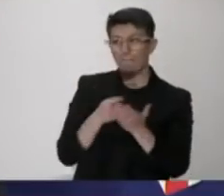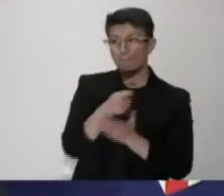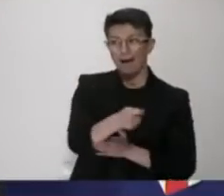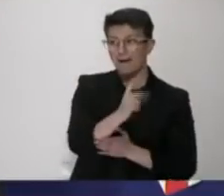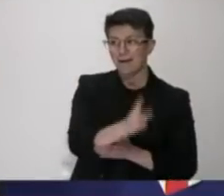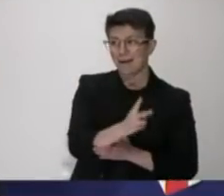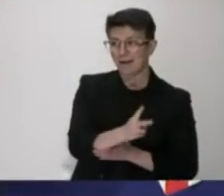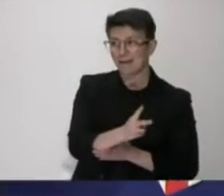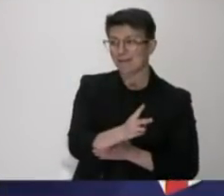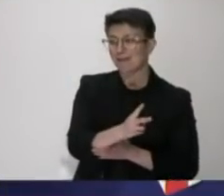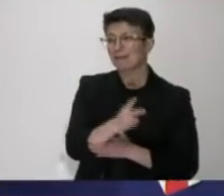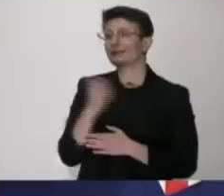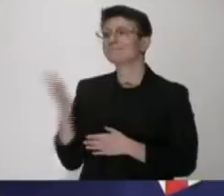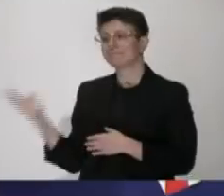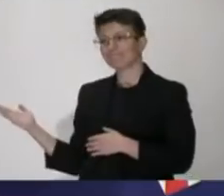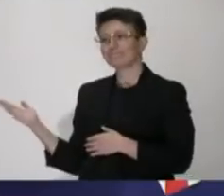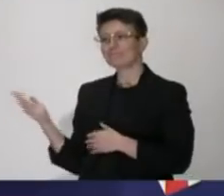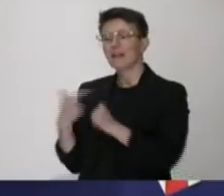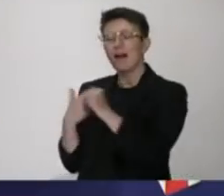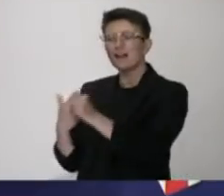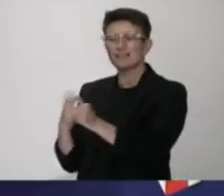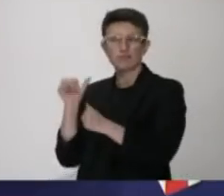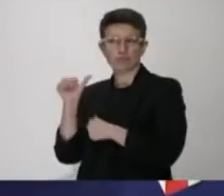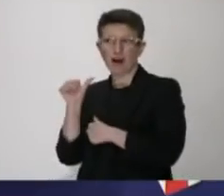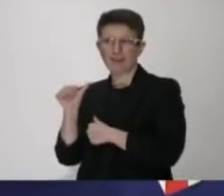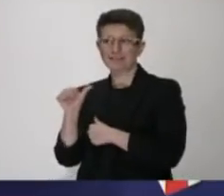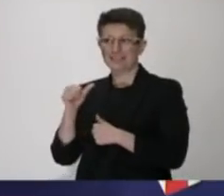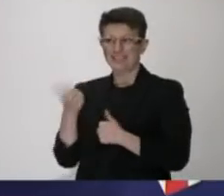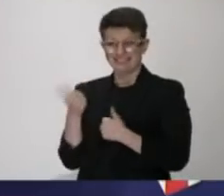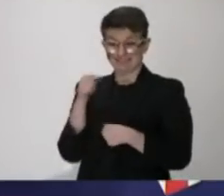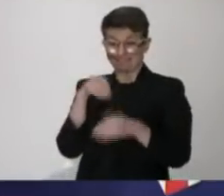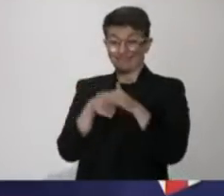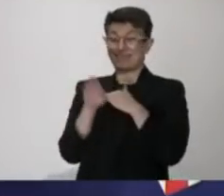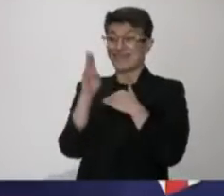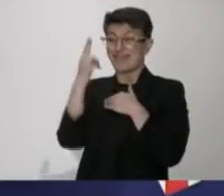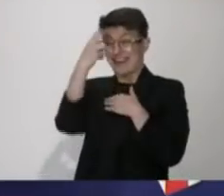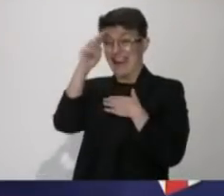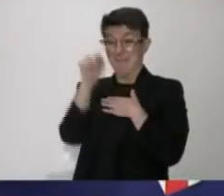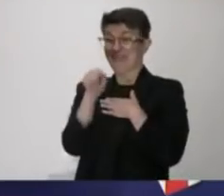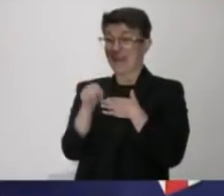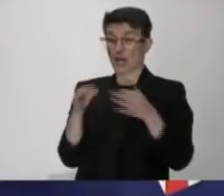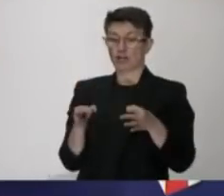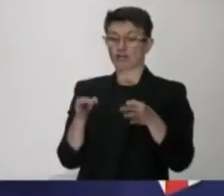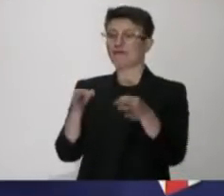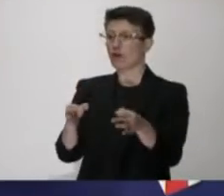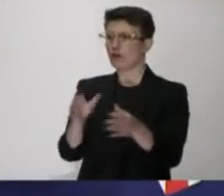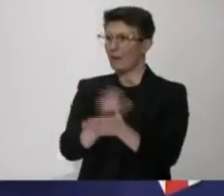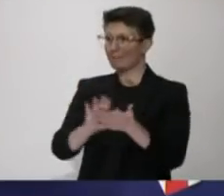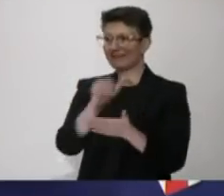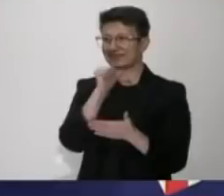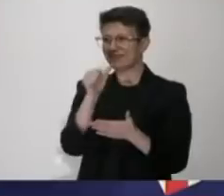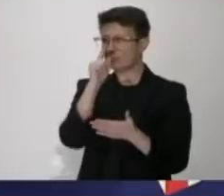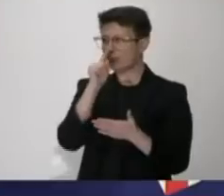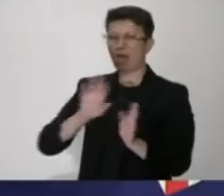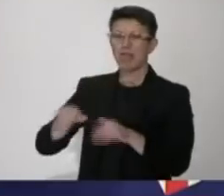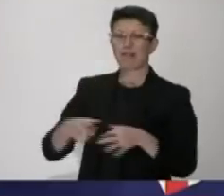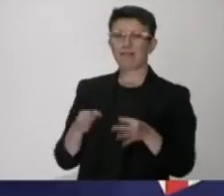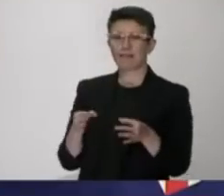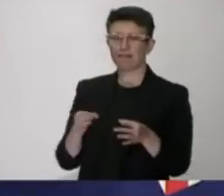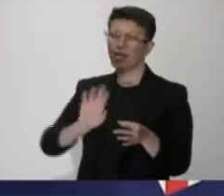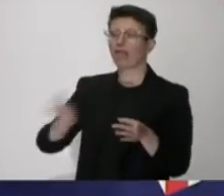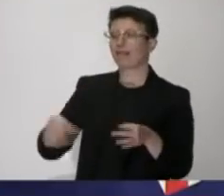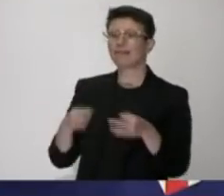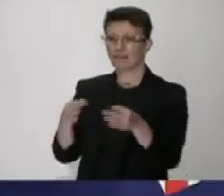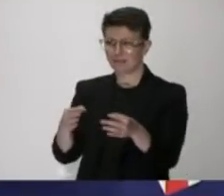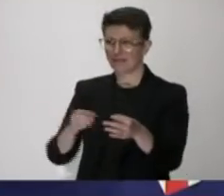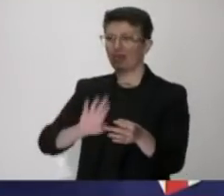People still have to make sure they pay it. And so those conversations between banks and customers are actually very important to ensure it's the right thing to